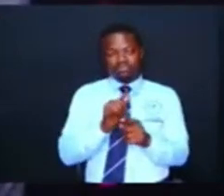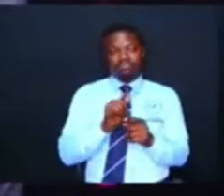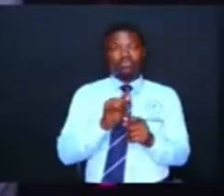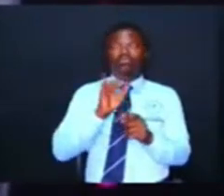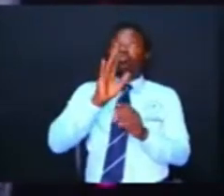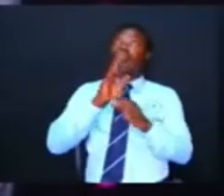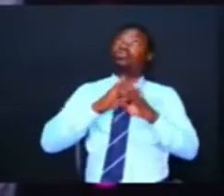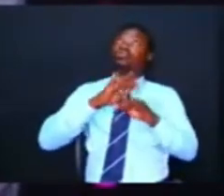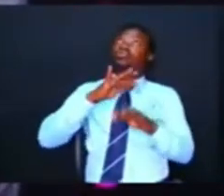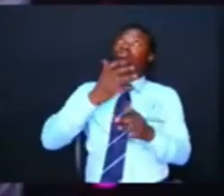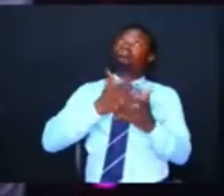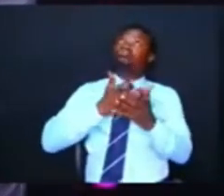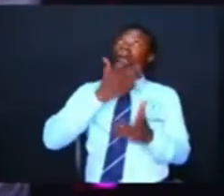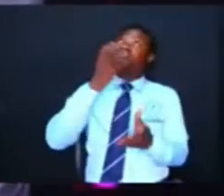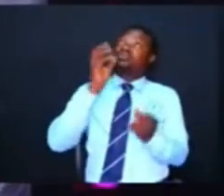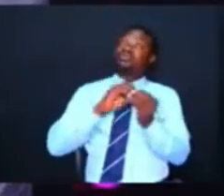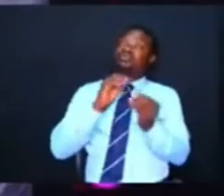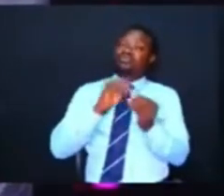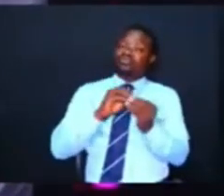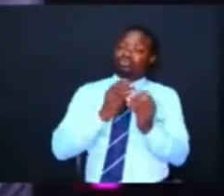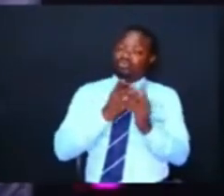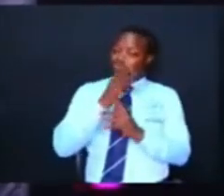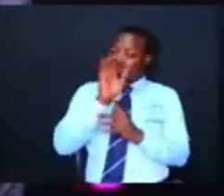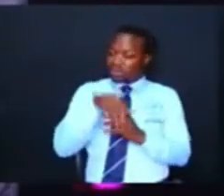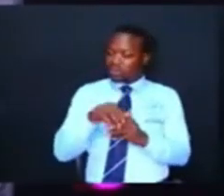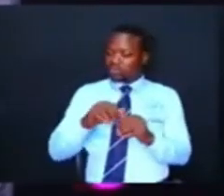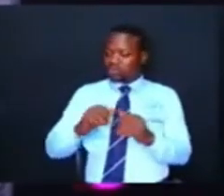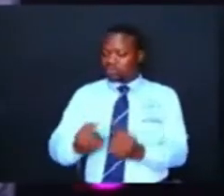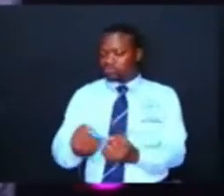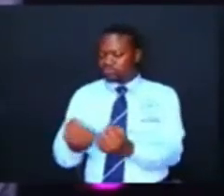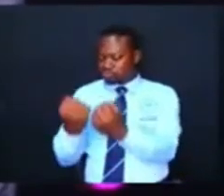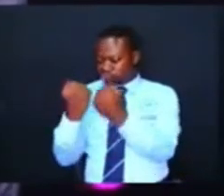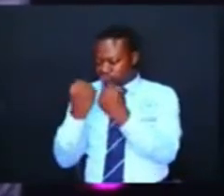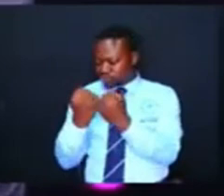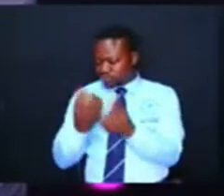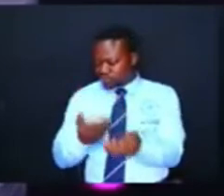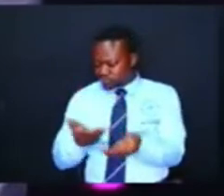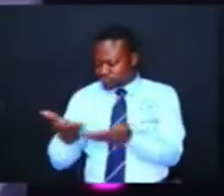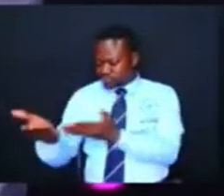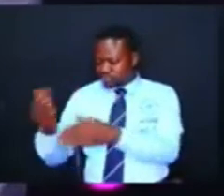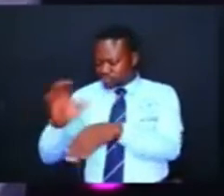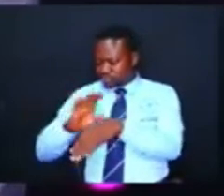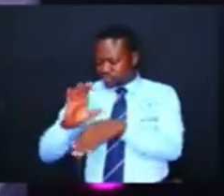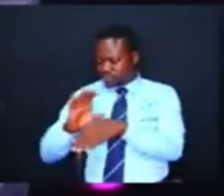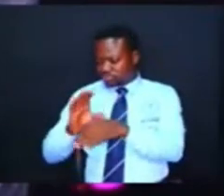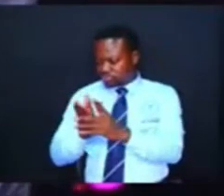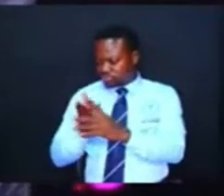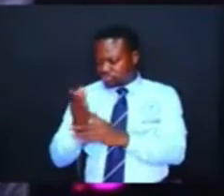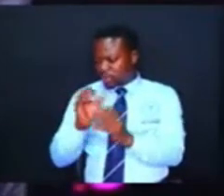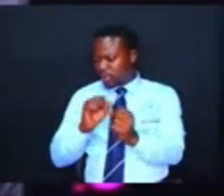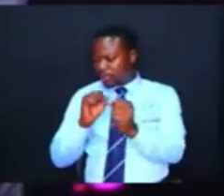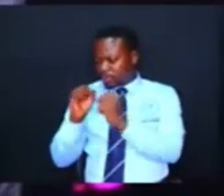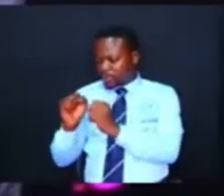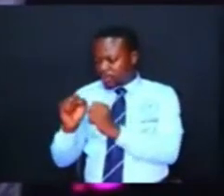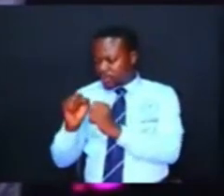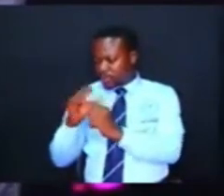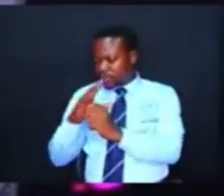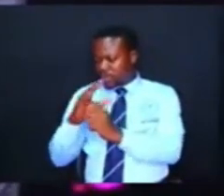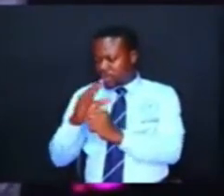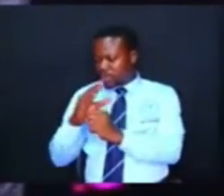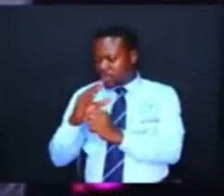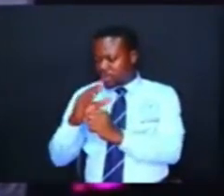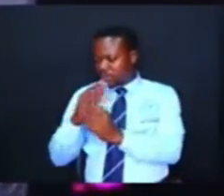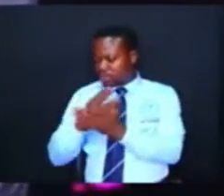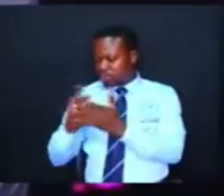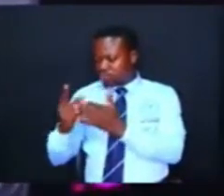God's glorious riches, he may strengthen the church with power through his Holy Spirit in